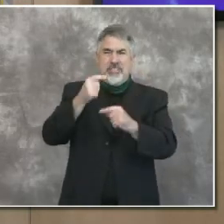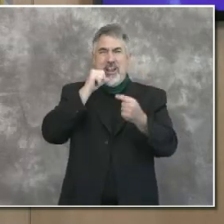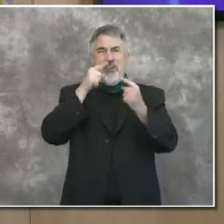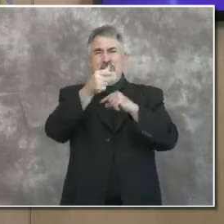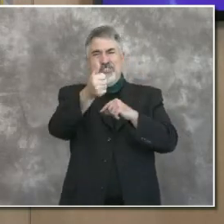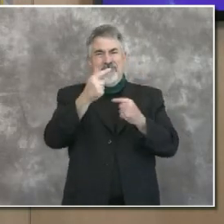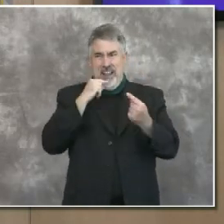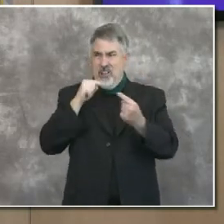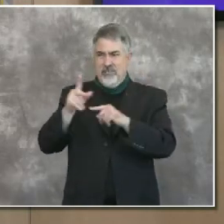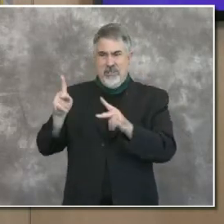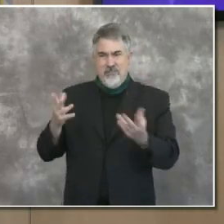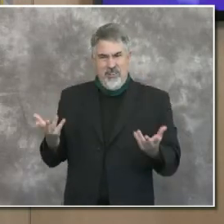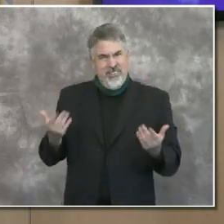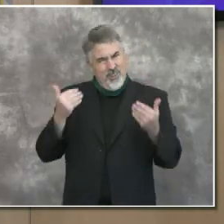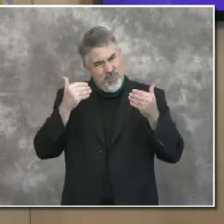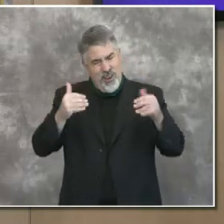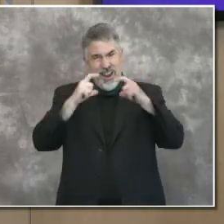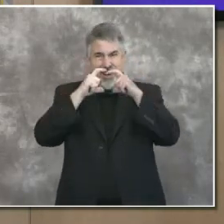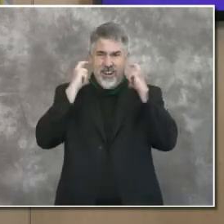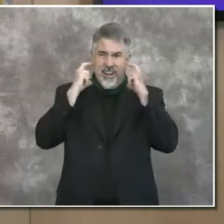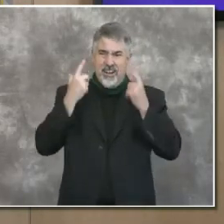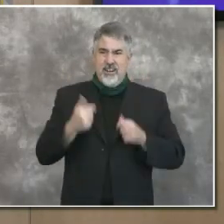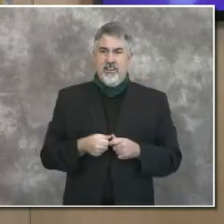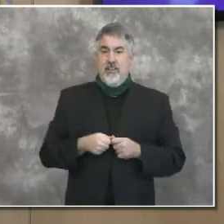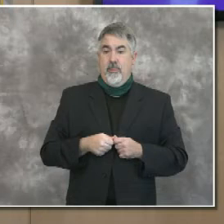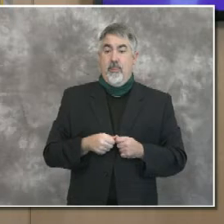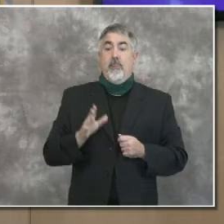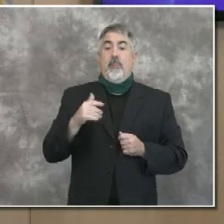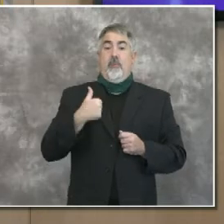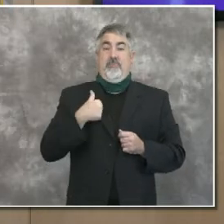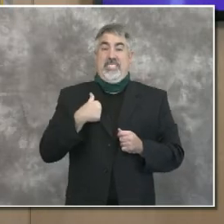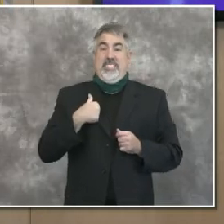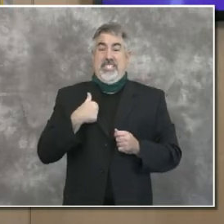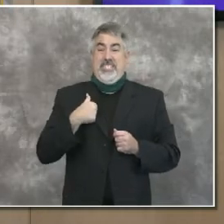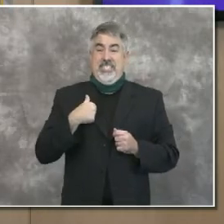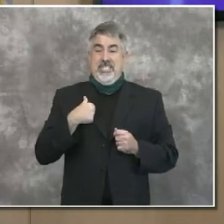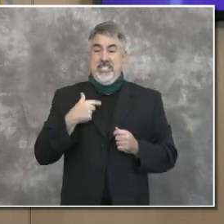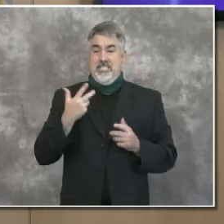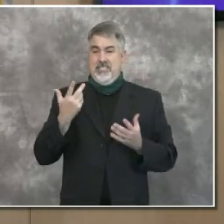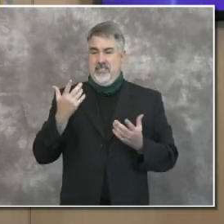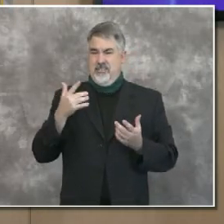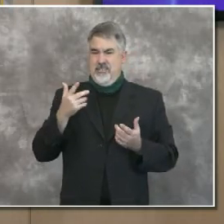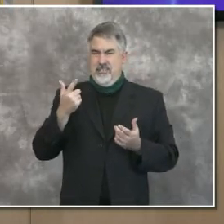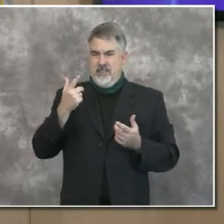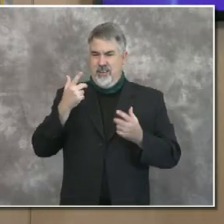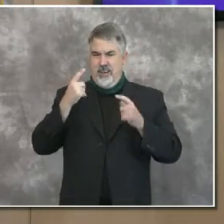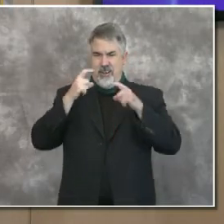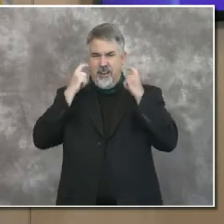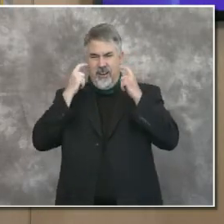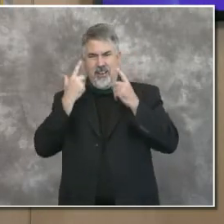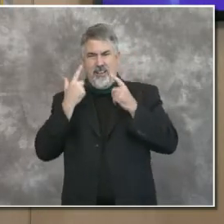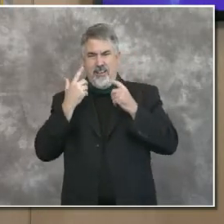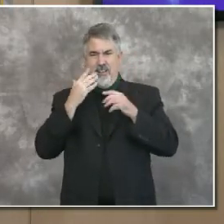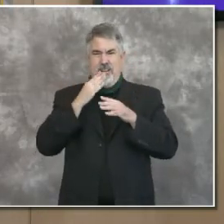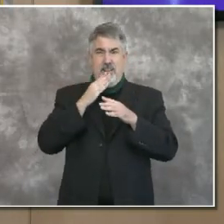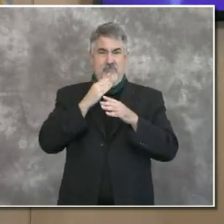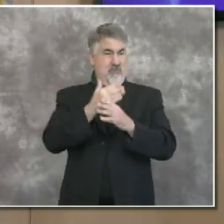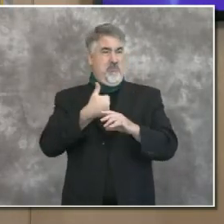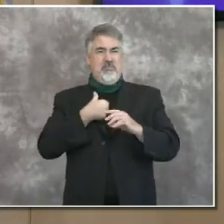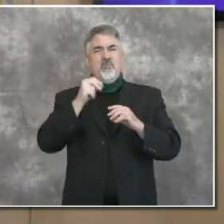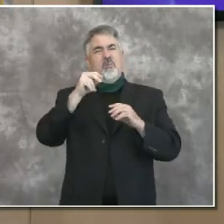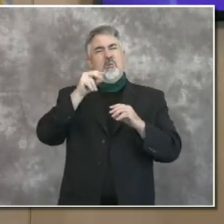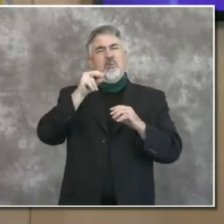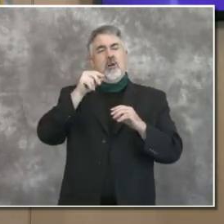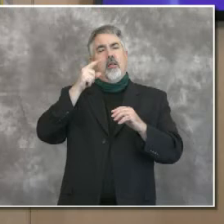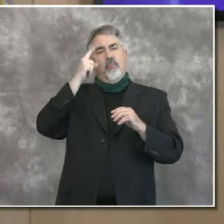to me, wearing a facial covering really isn't as much about protecting yourself